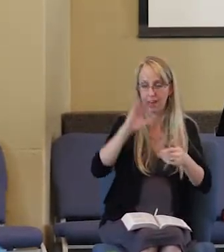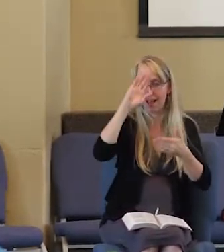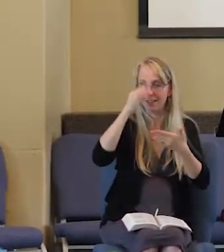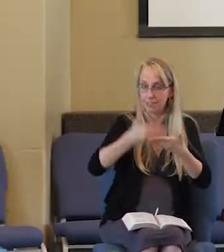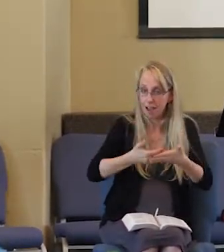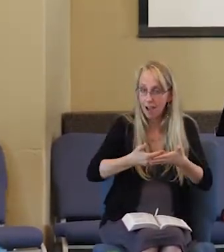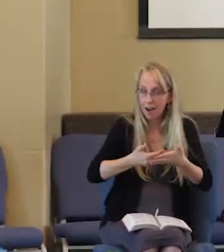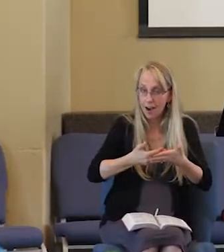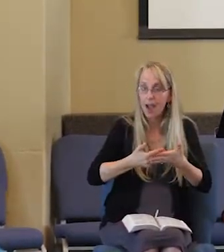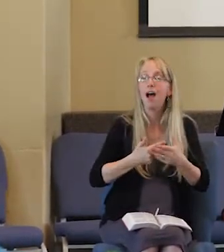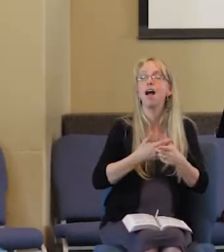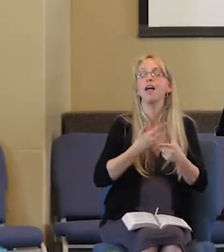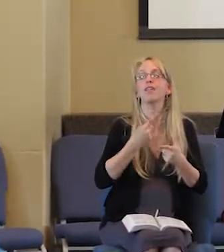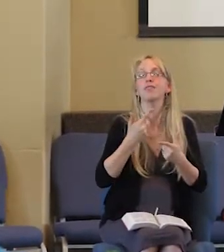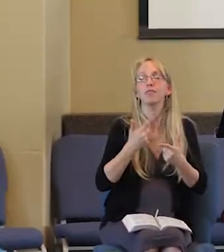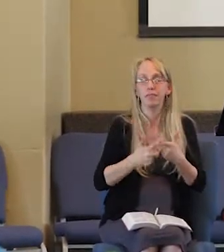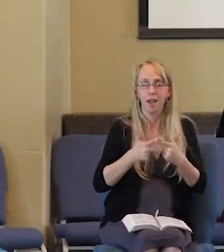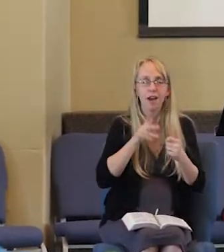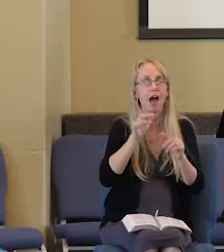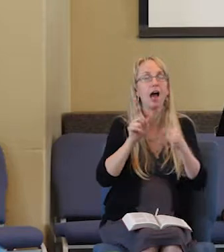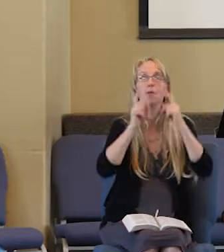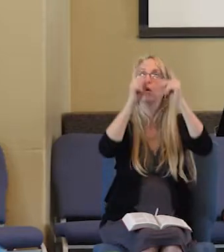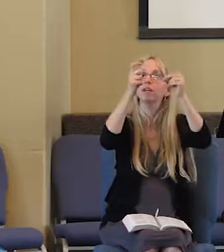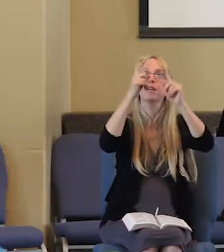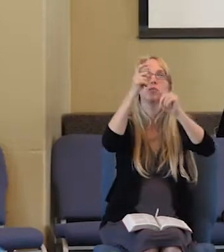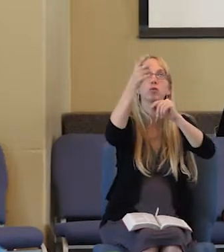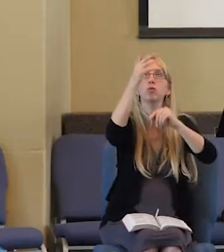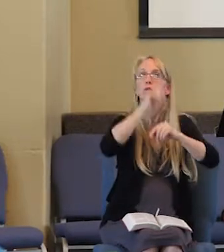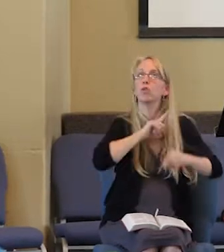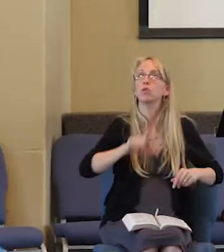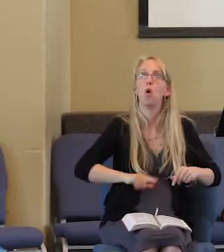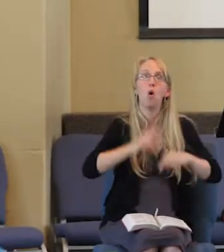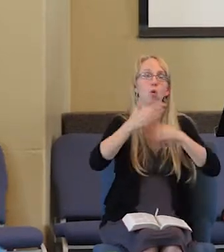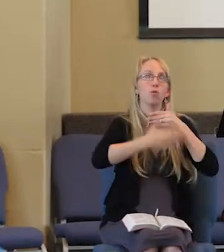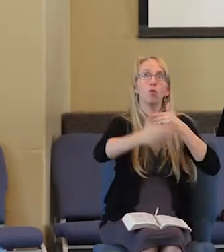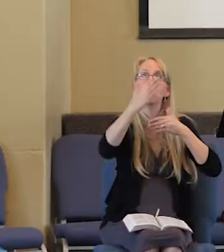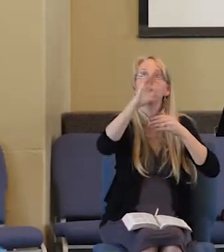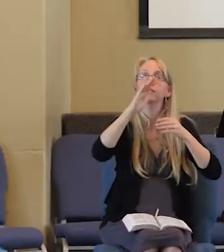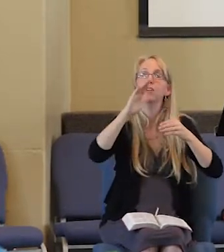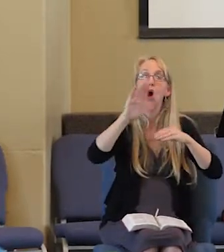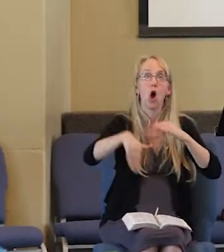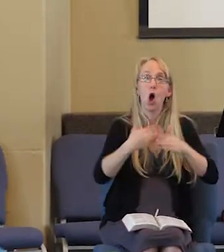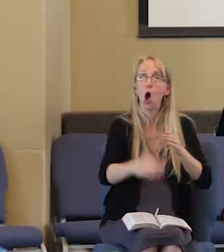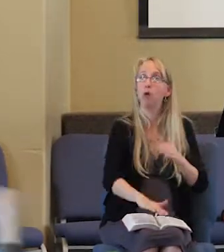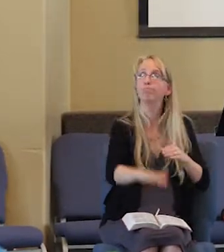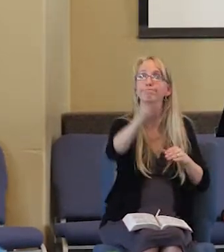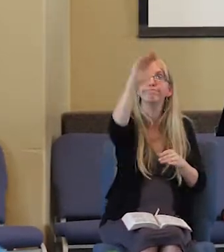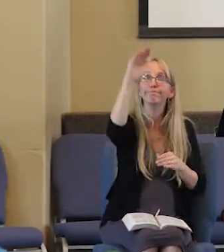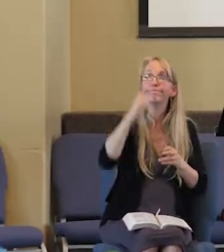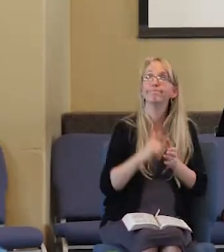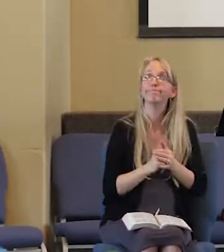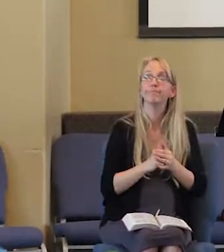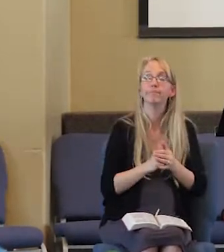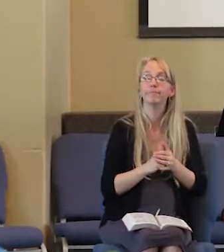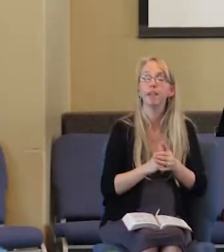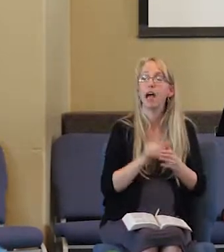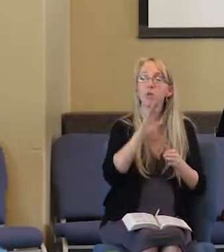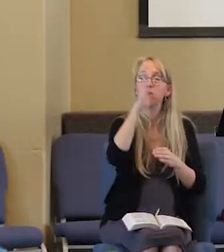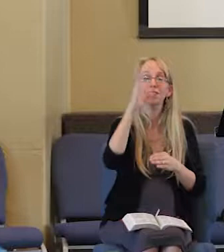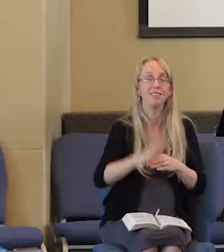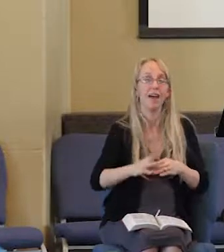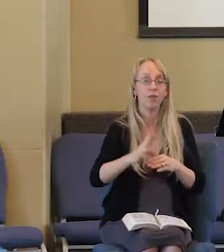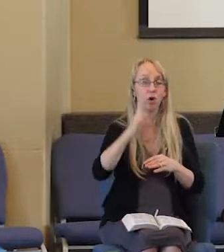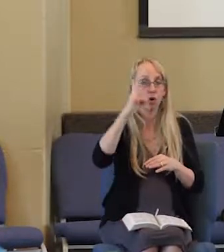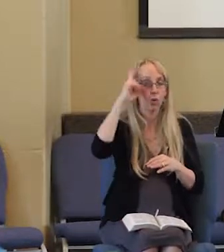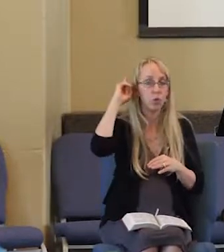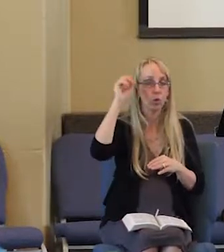son, then I will give him to the Lord all the days of his life, and a razor shall never come to